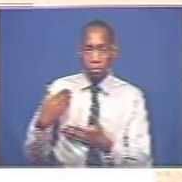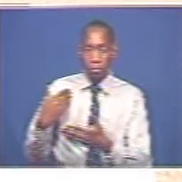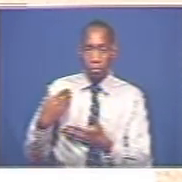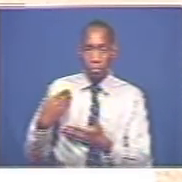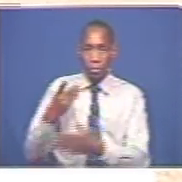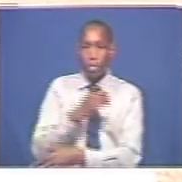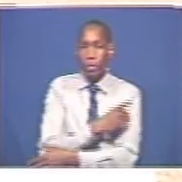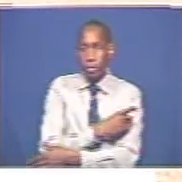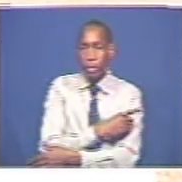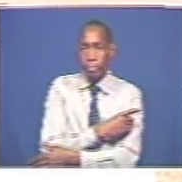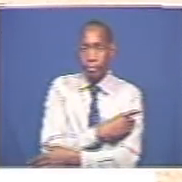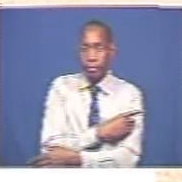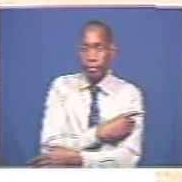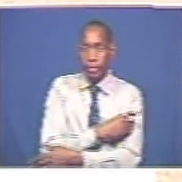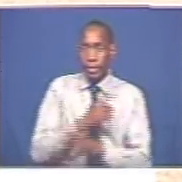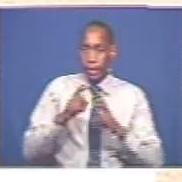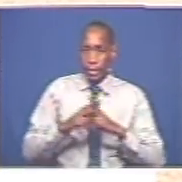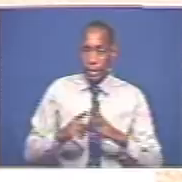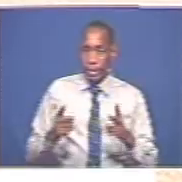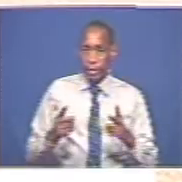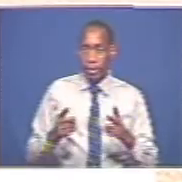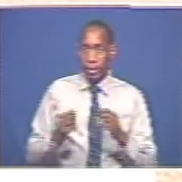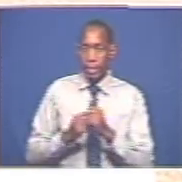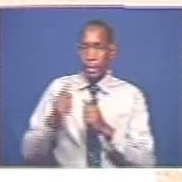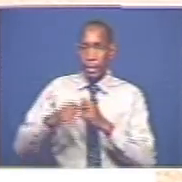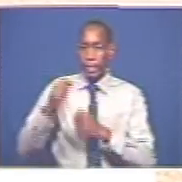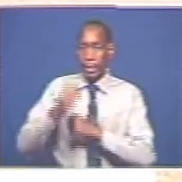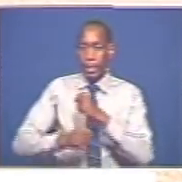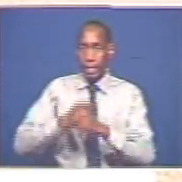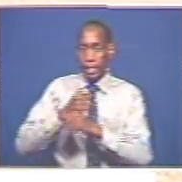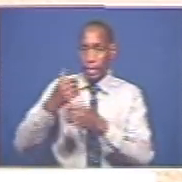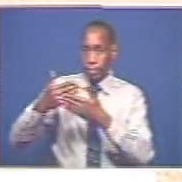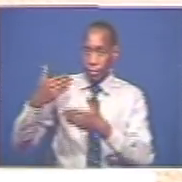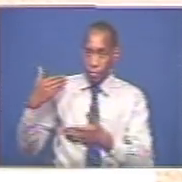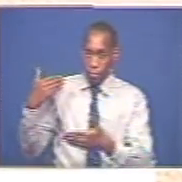psychiatrist, it actually started 16 years ago. And